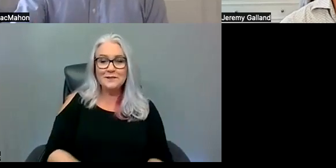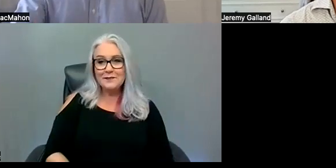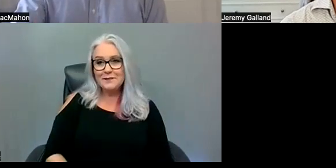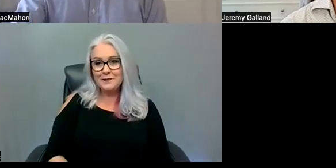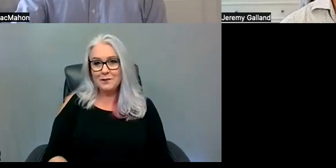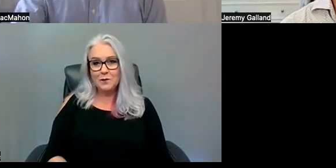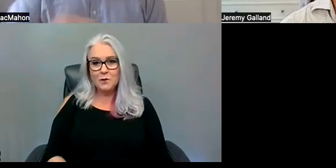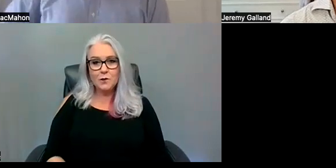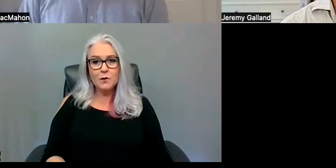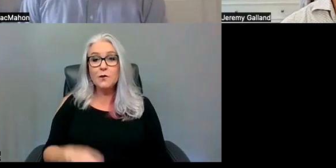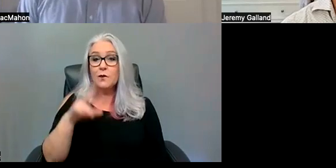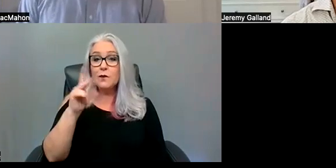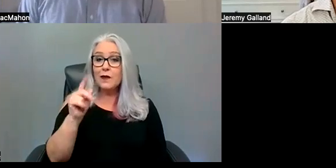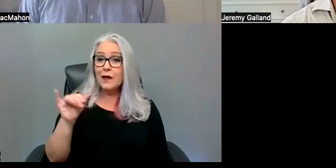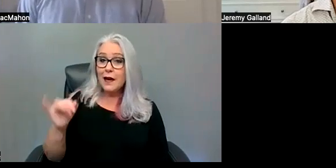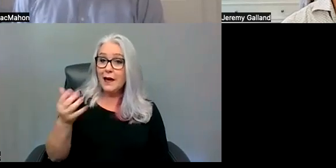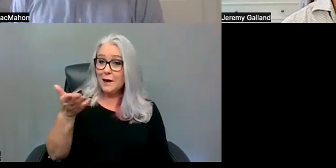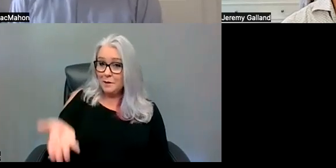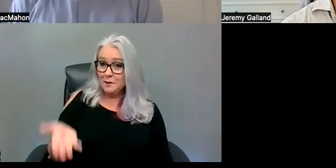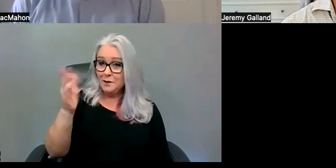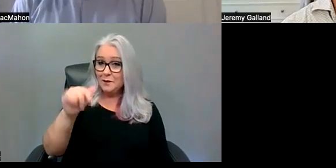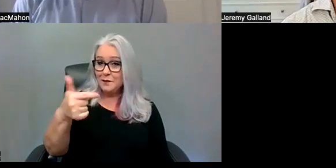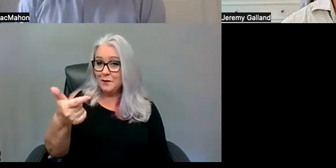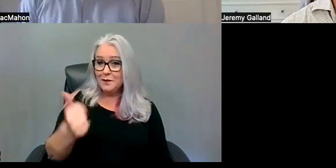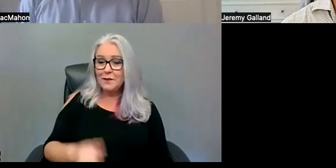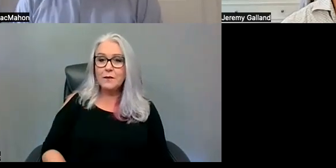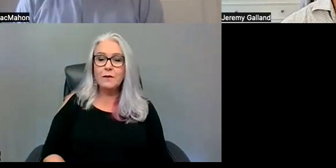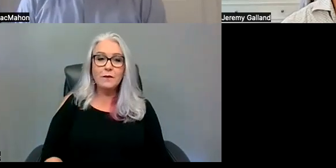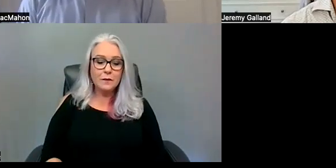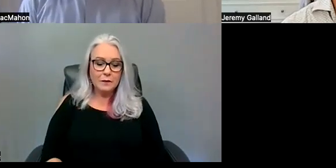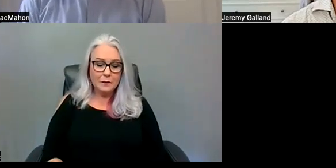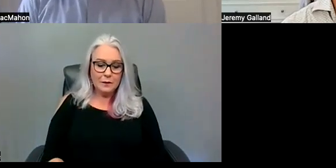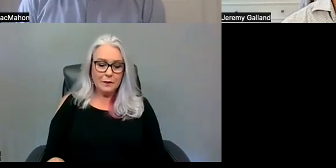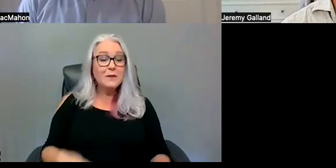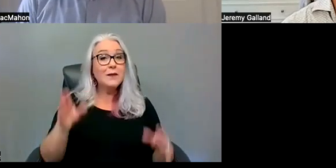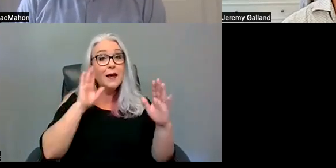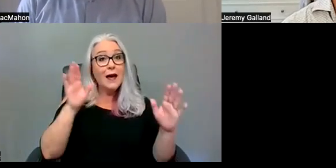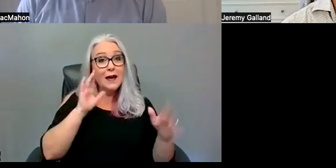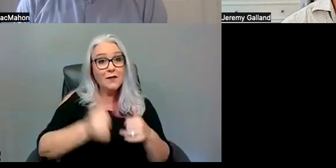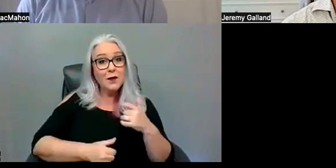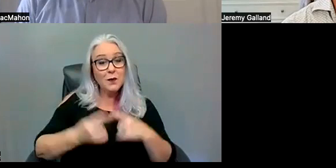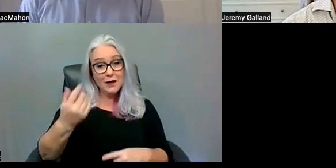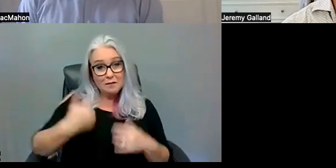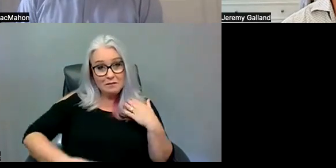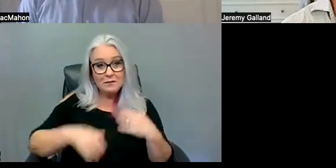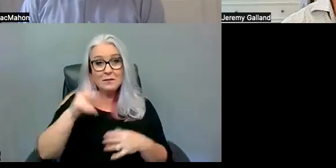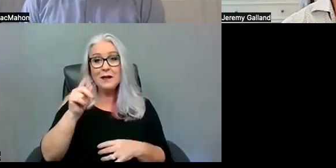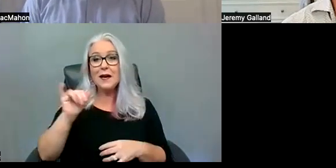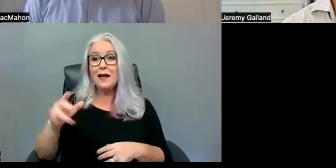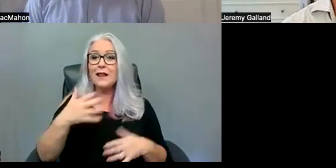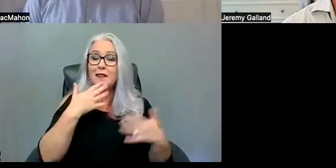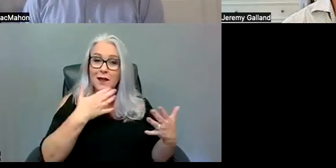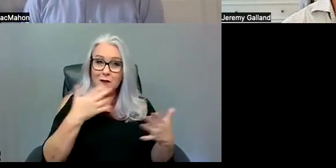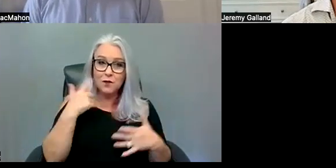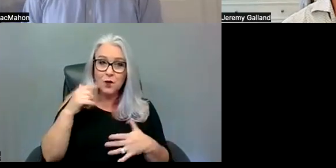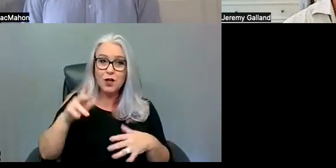Ms. Kai MacMahon, go right ahead. Thank you. Hi, everybody. Thanks so much to the League for hosting the event and to my fellow candidates